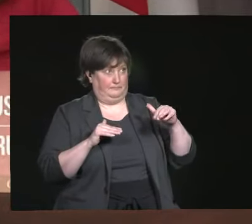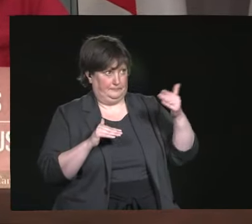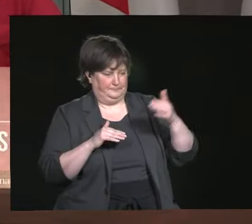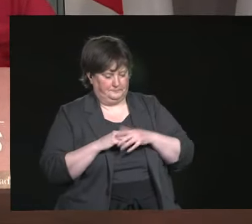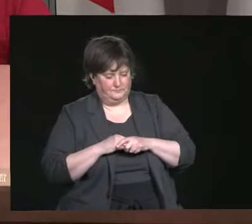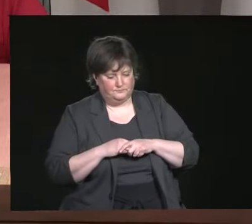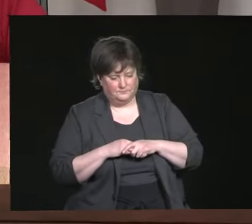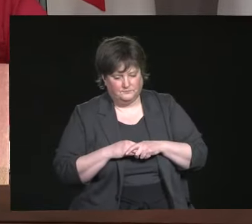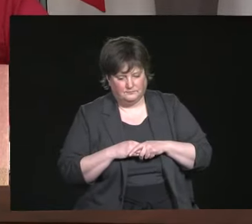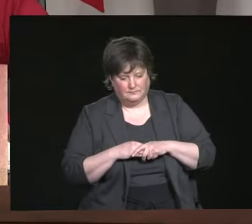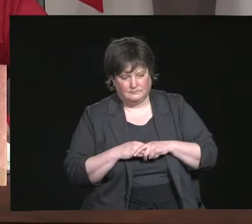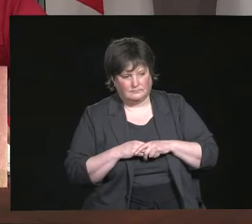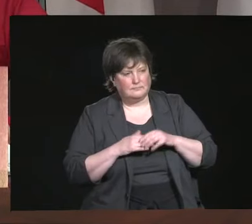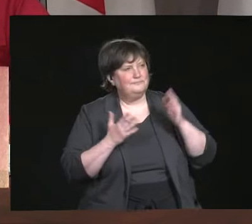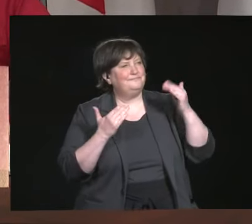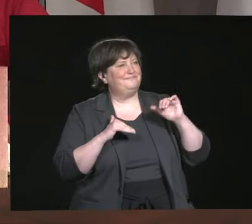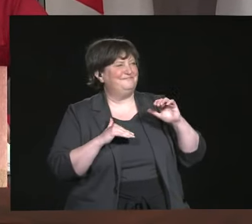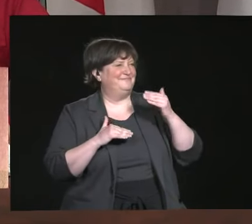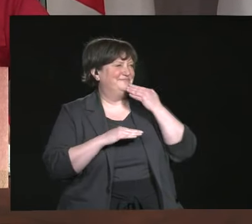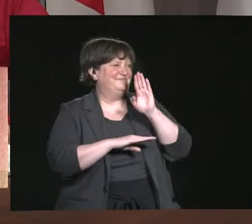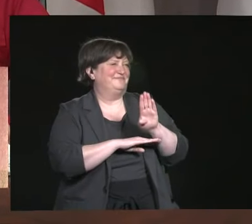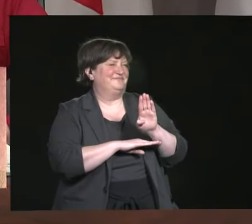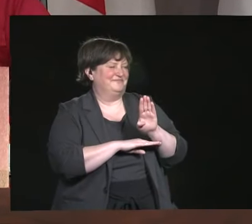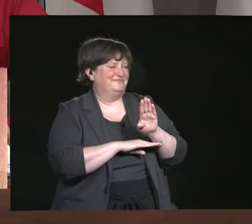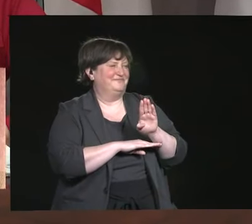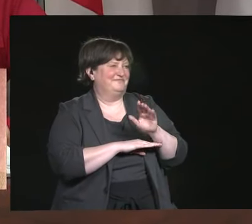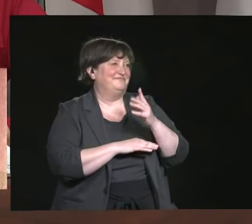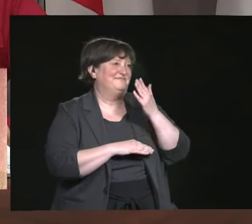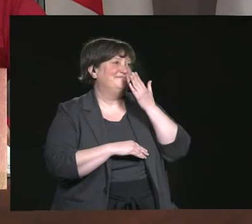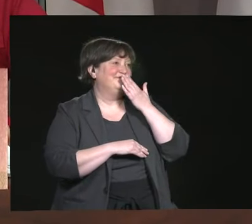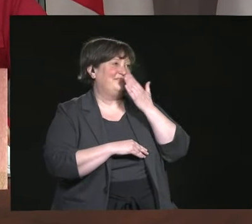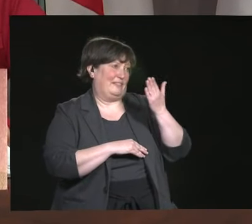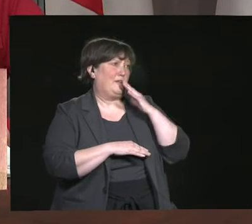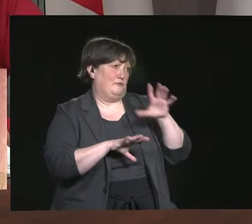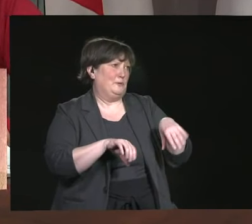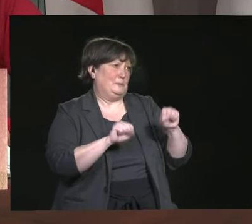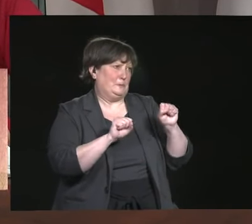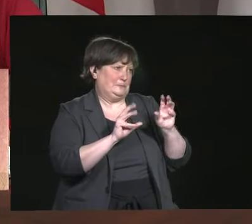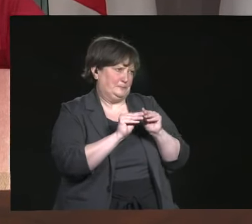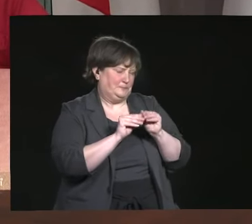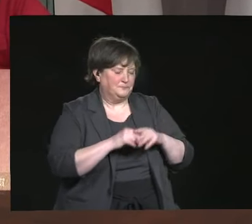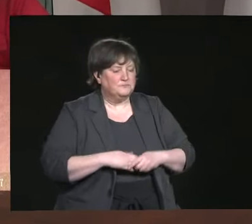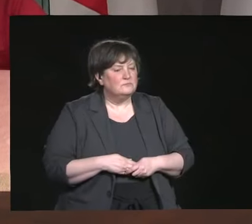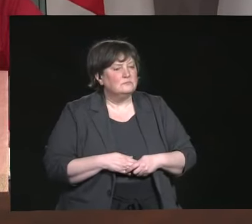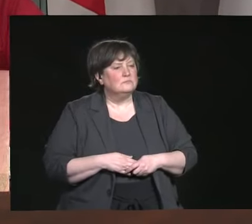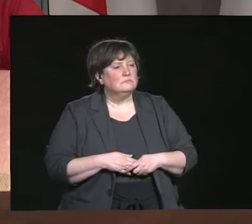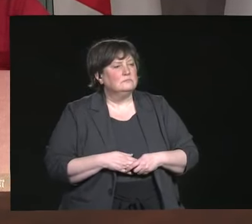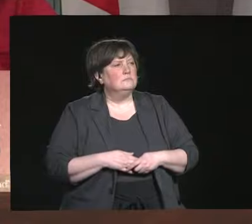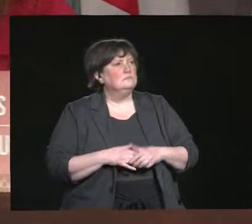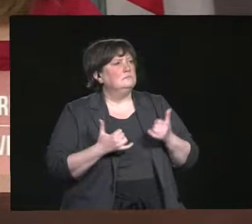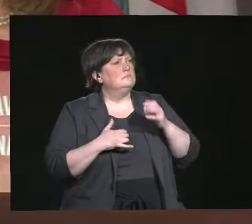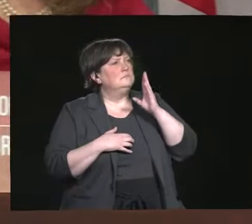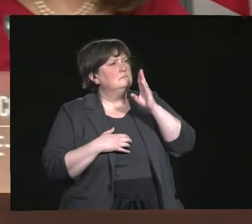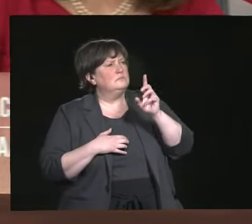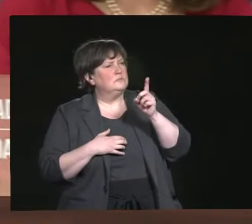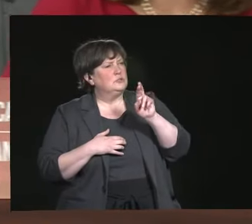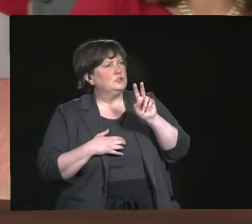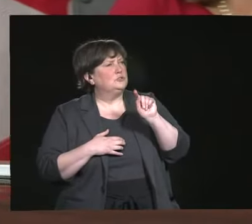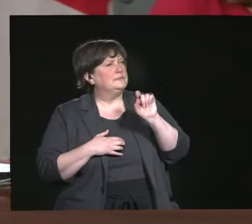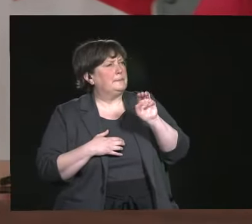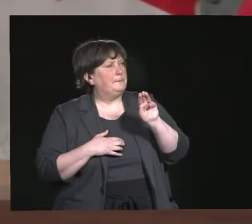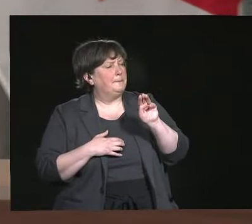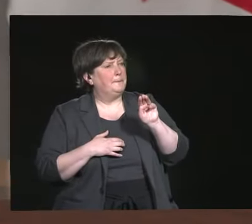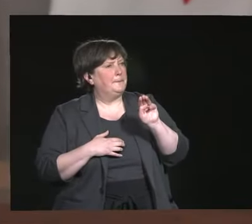Hi, good afternoon. Thanks again for doing this. My first question is for Dr. Tam. Right off the top, you